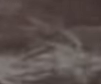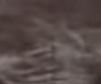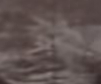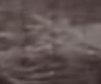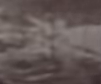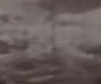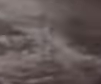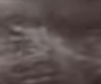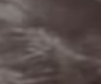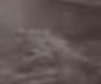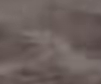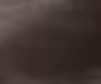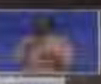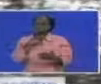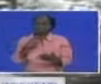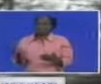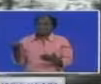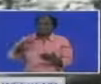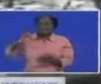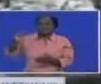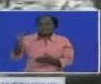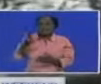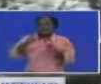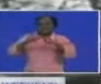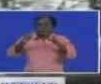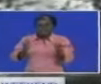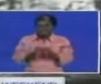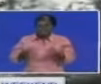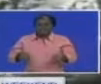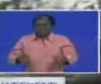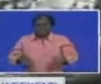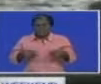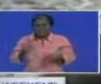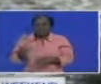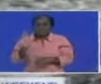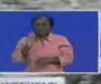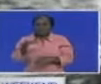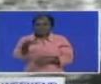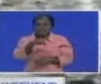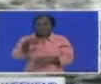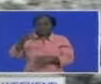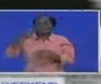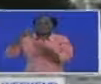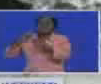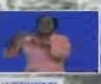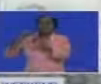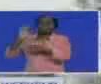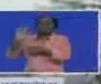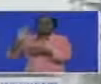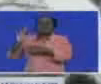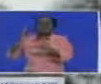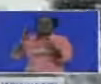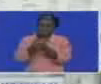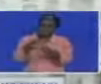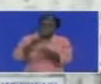Before the coming of the colonialists, Kenyan tribes lived in their own distinct areas with their own cultures. Tribalism was a